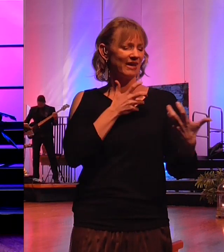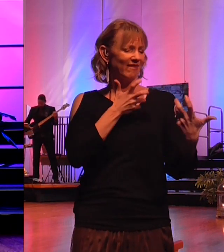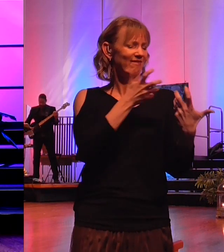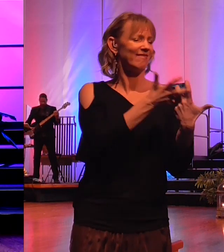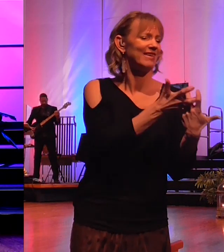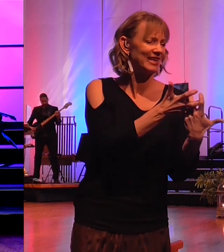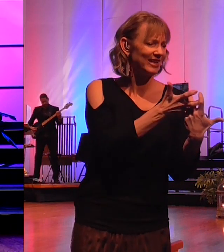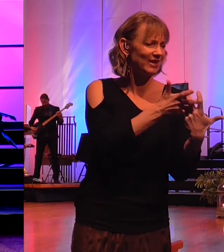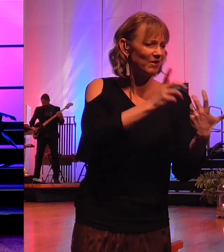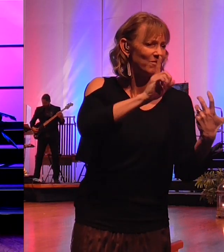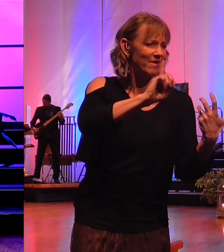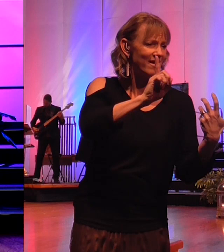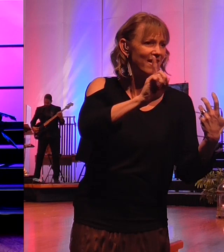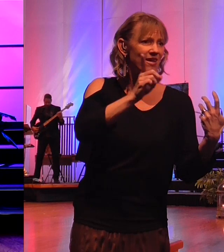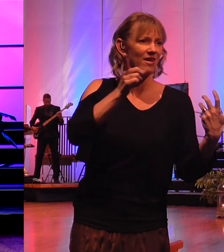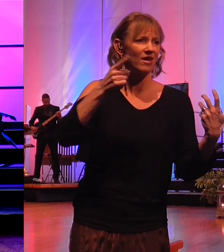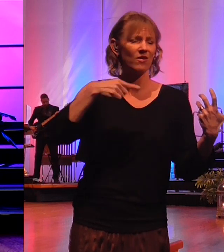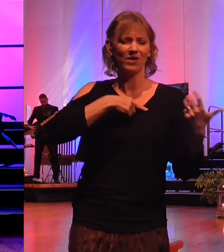What can we do